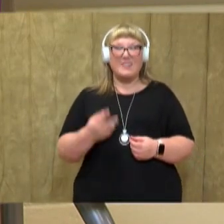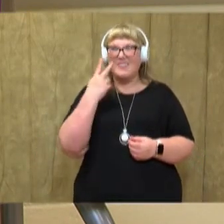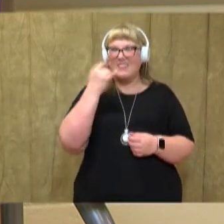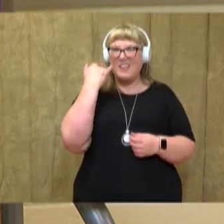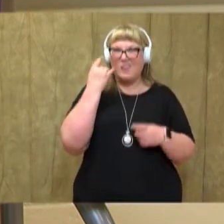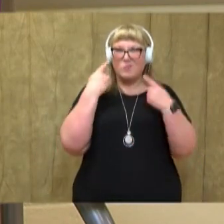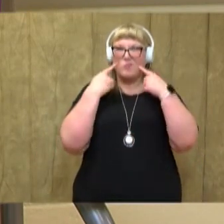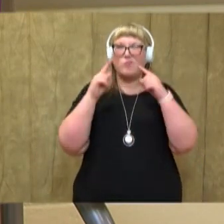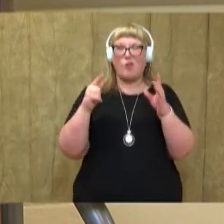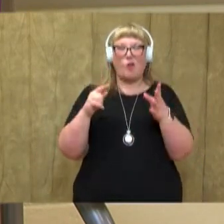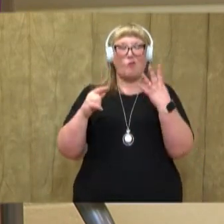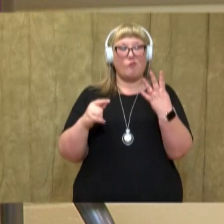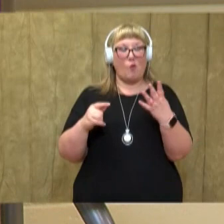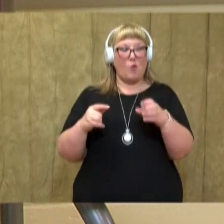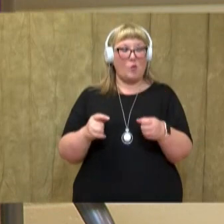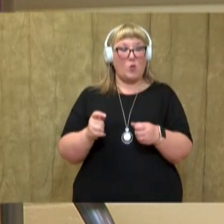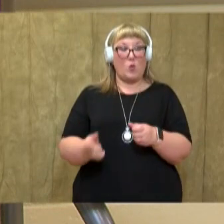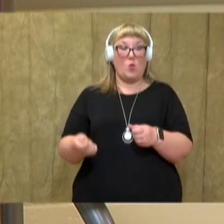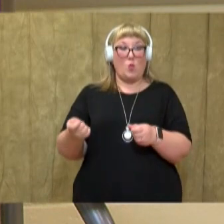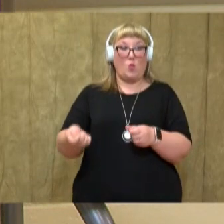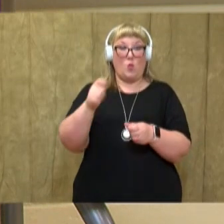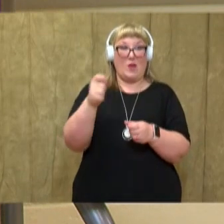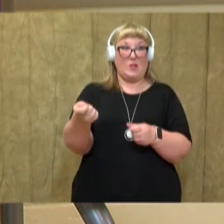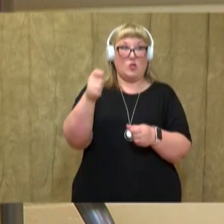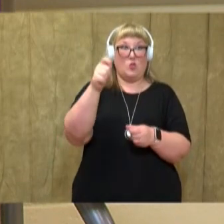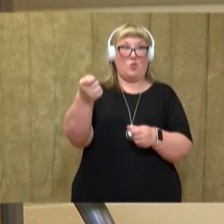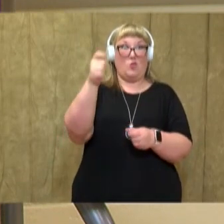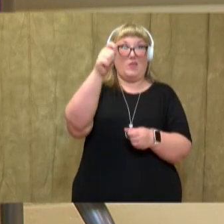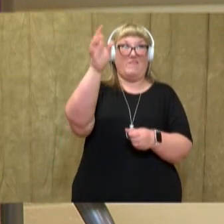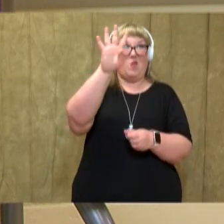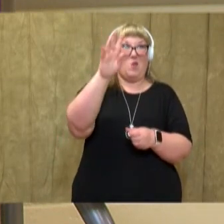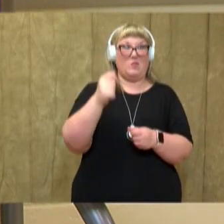1 ice cream cubes on our ice cream cone.